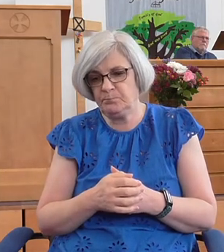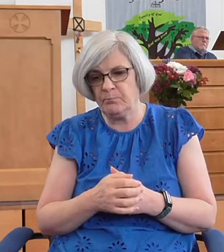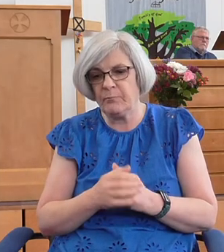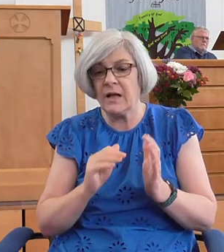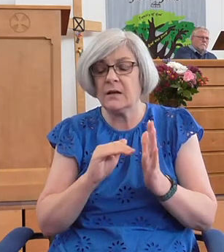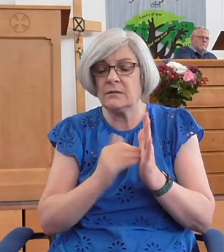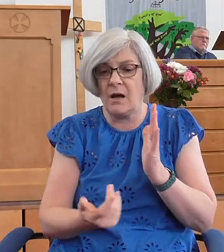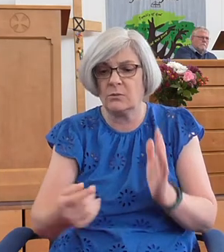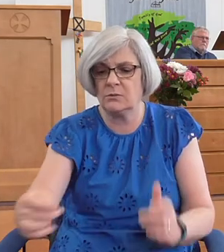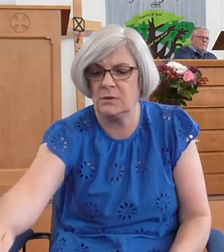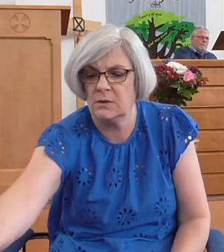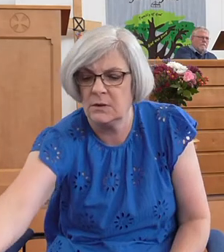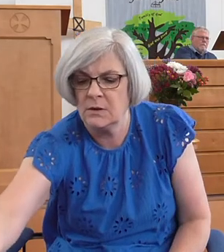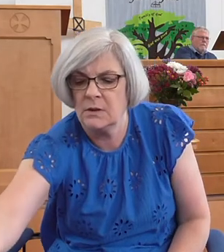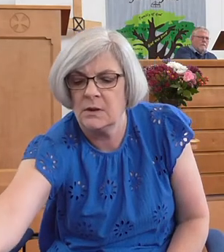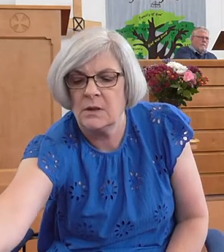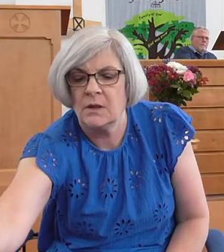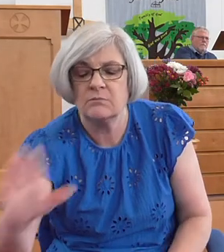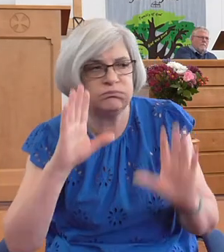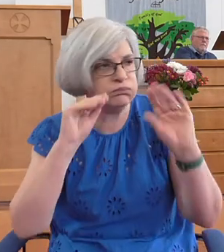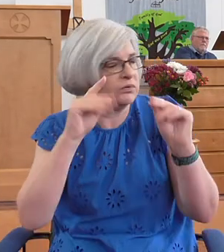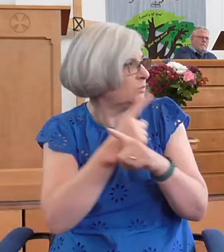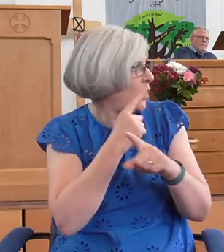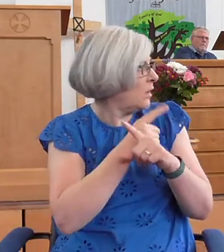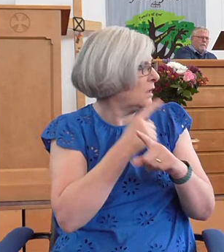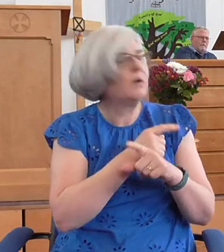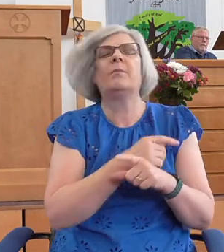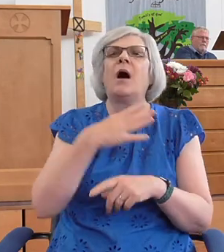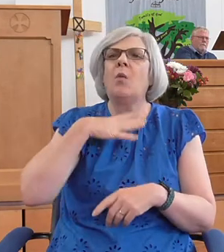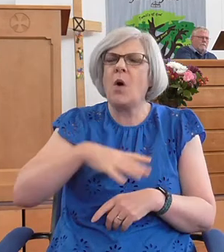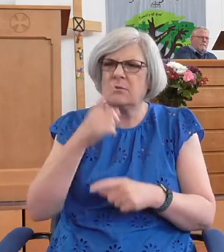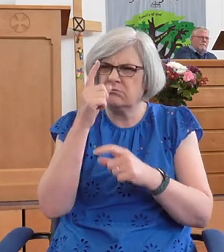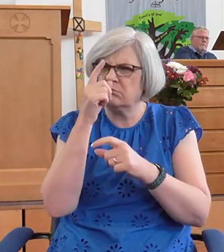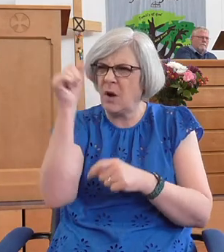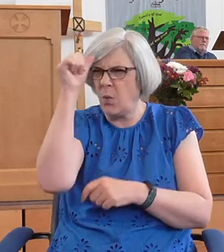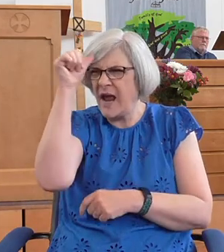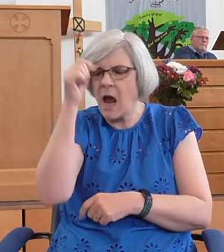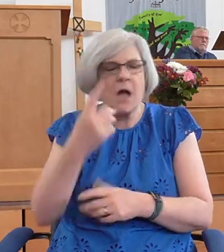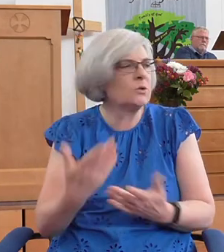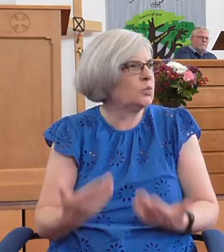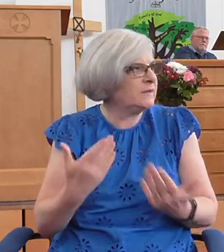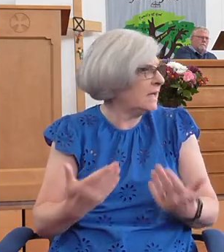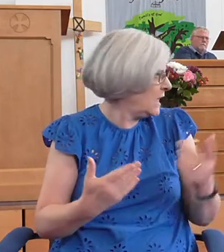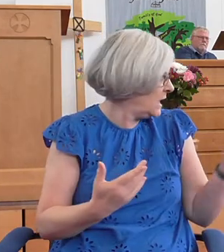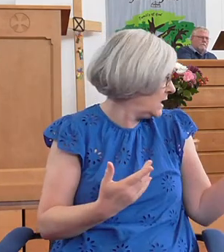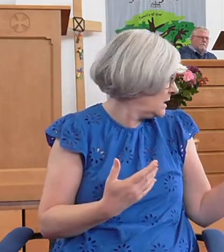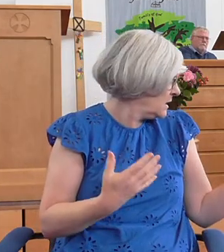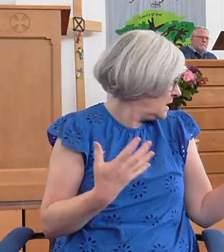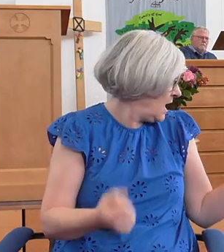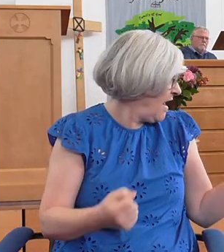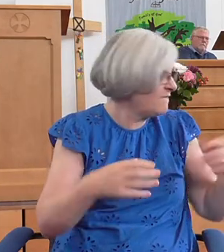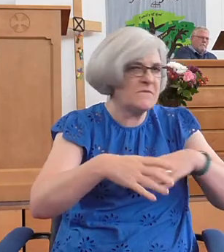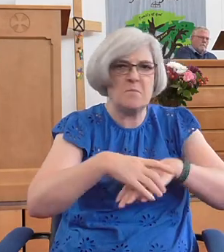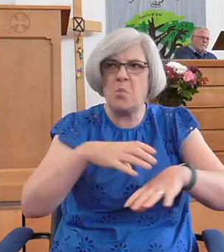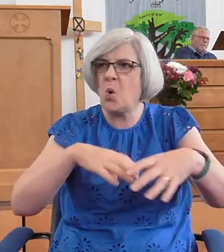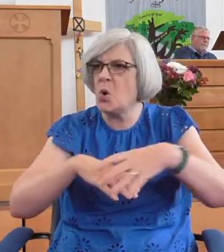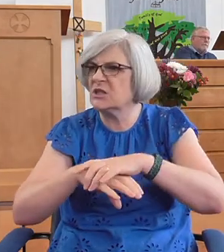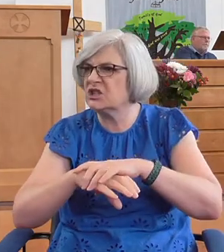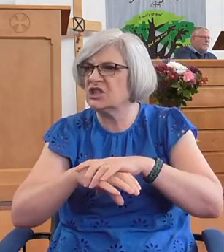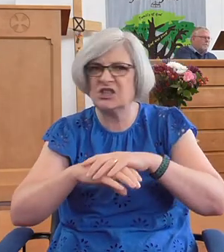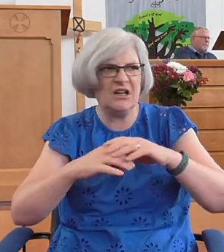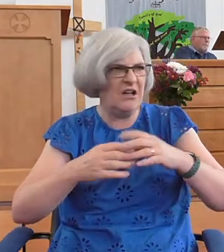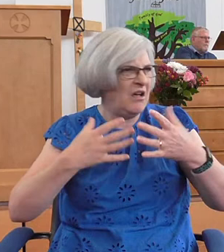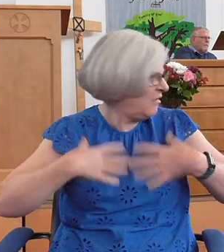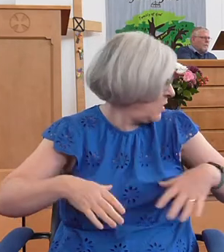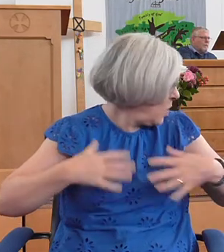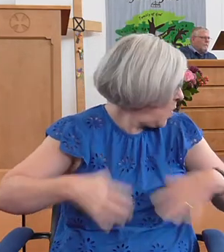Now, that's the end of my talk, but I just wanted to make you aware that today I'm wearing all these boots and bringing a wee bit dirt into